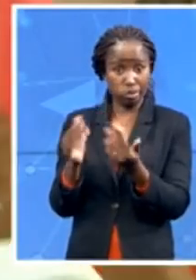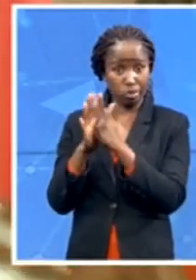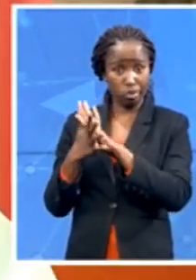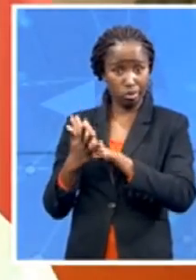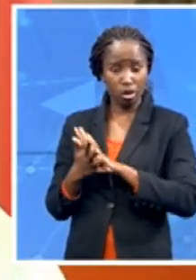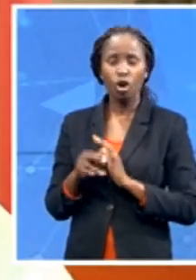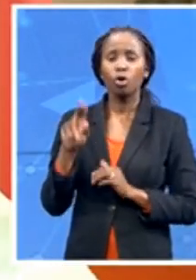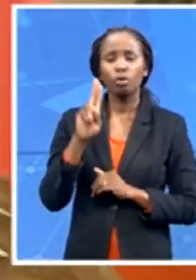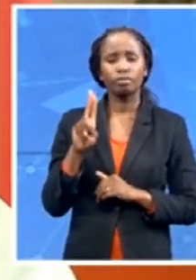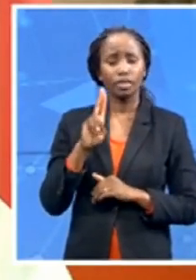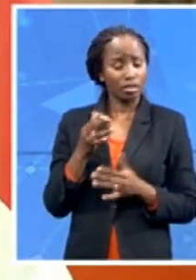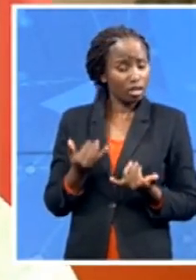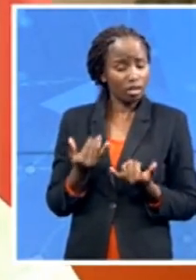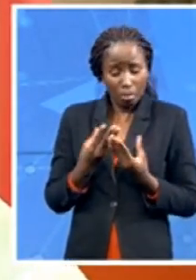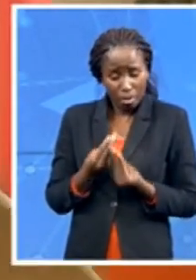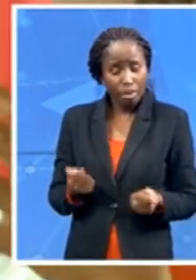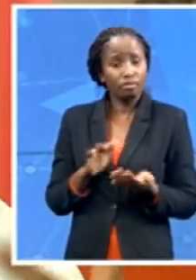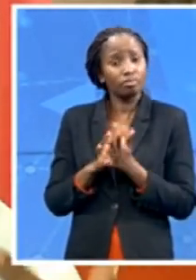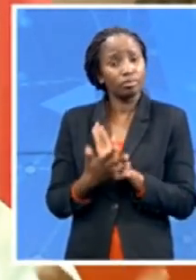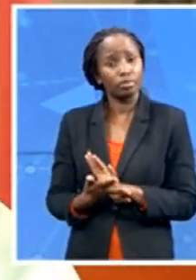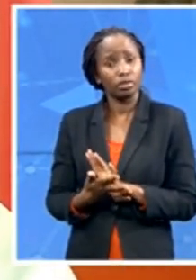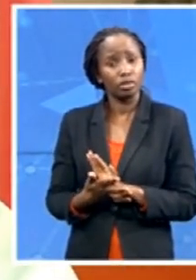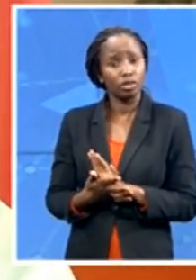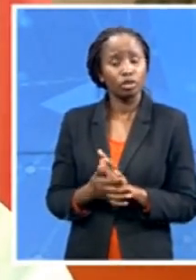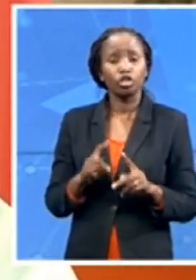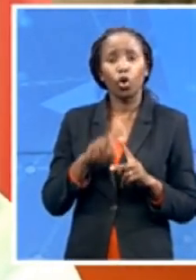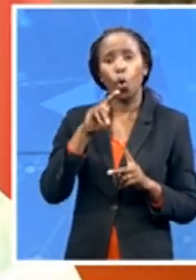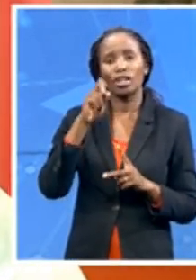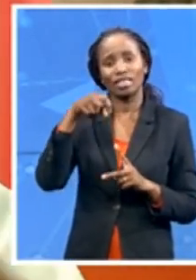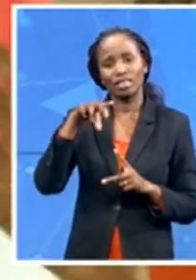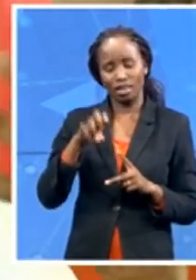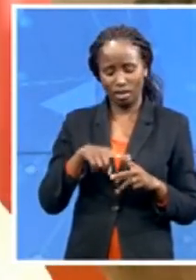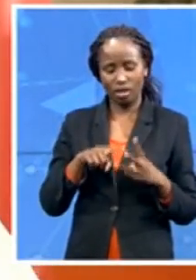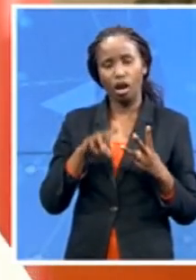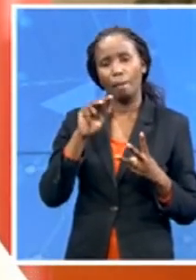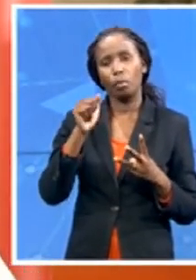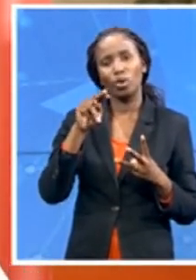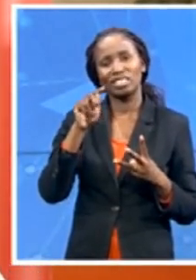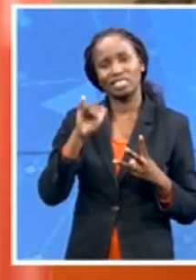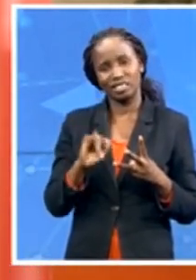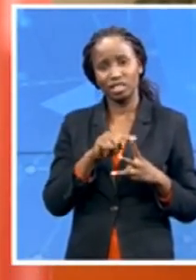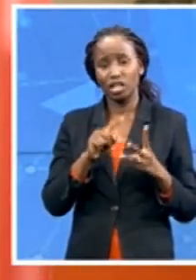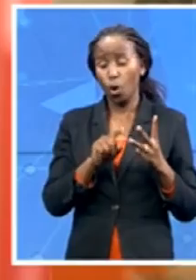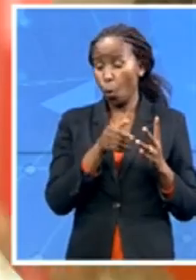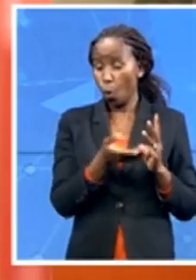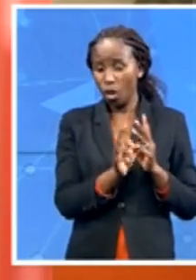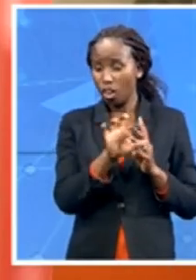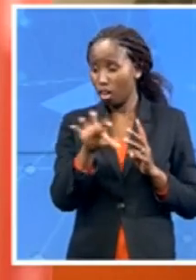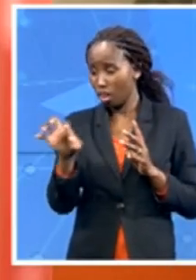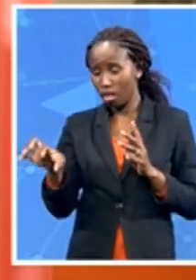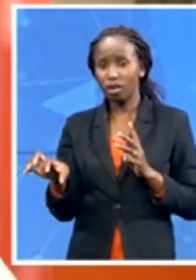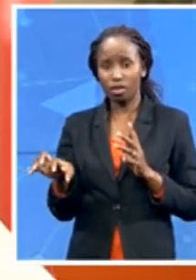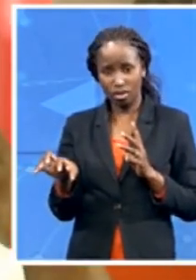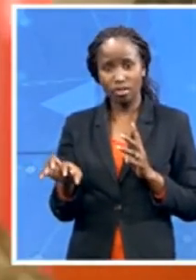uchabalele iqonce imonti zonke nje indawo zalapha ingathi kukwangcona ipigsty kwindawo esihlala kuzo kodwa